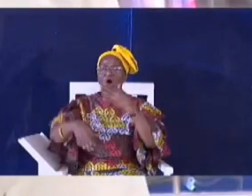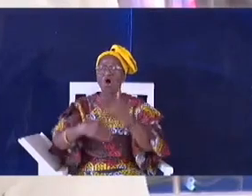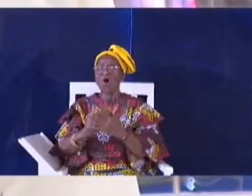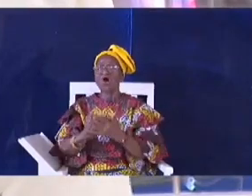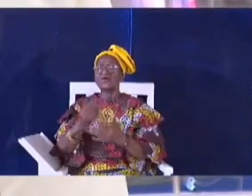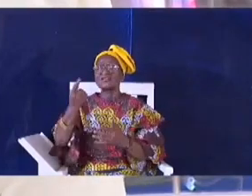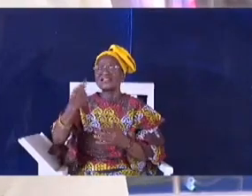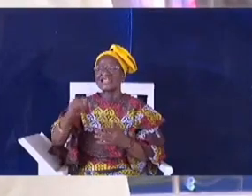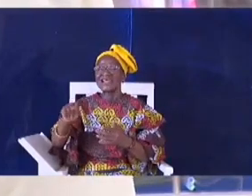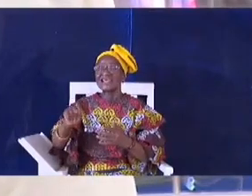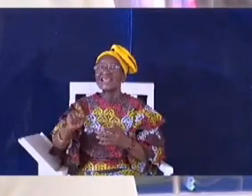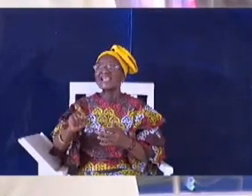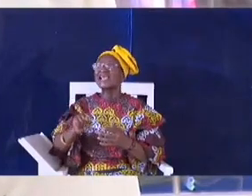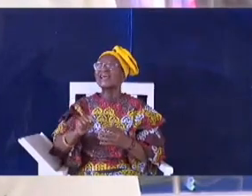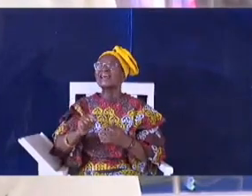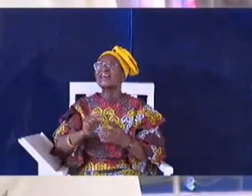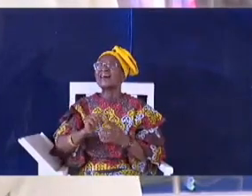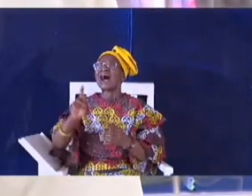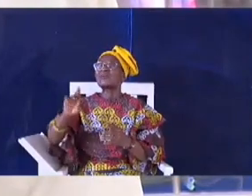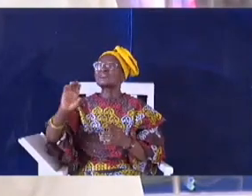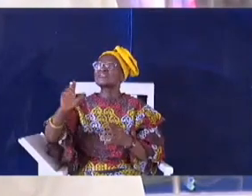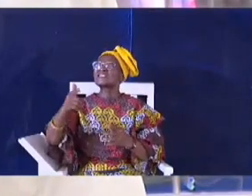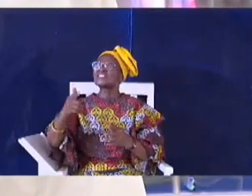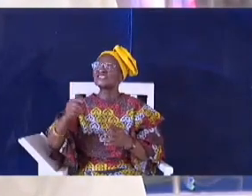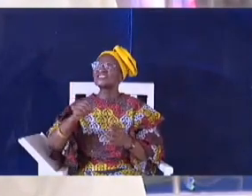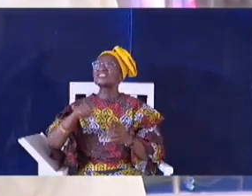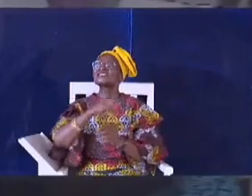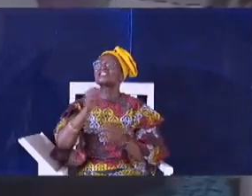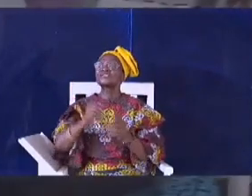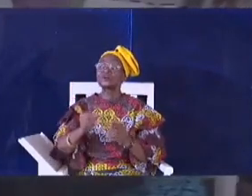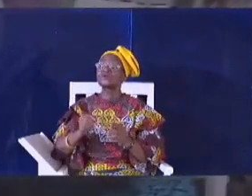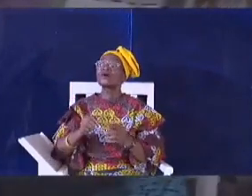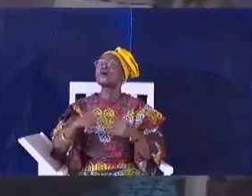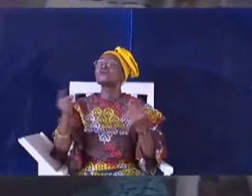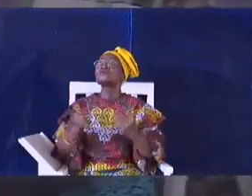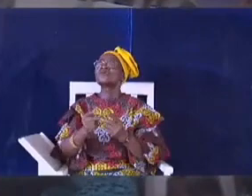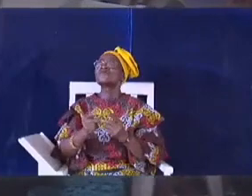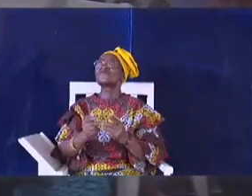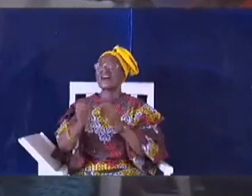stations all over the world. Father, do something mighty.